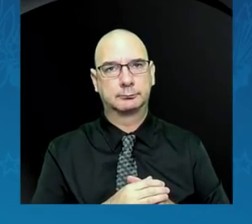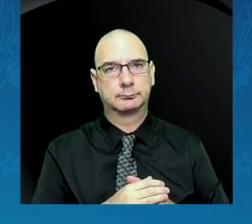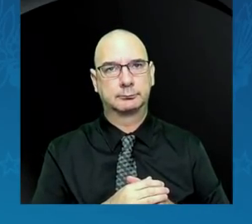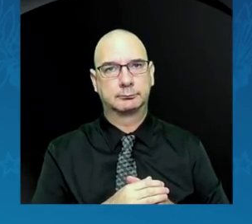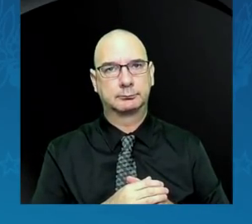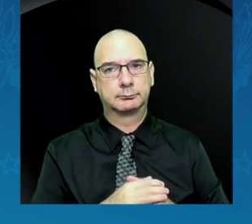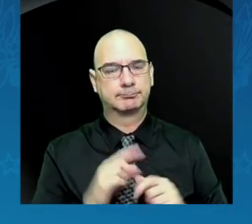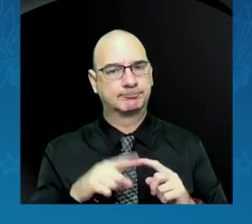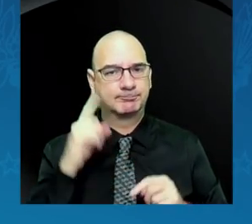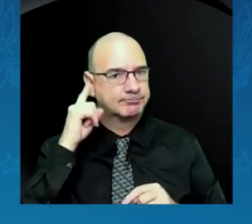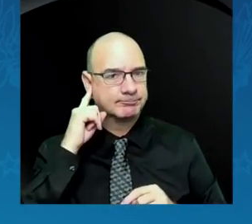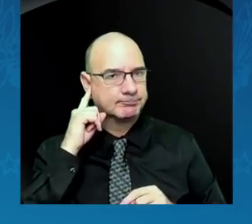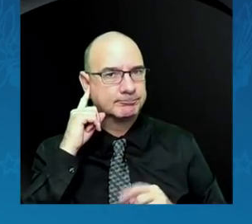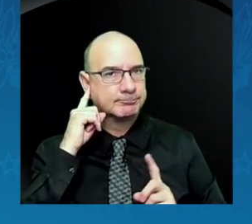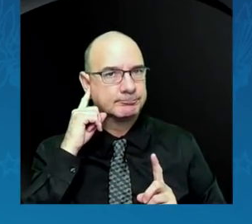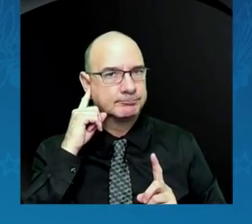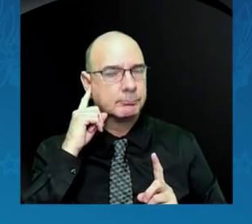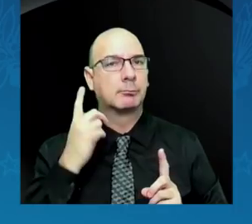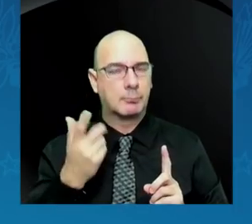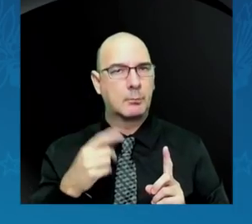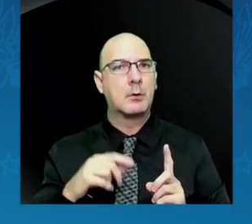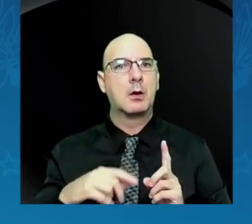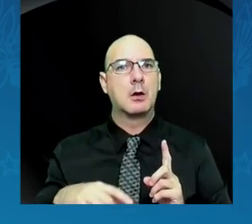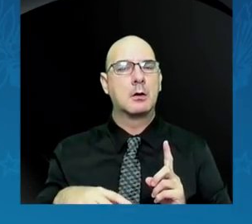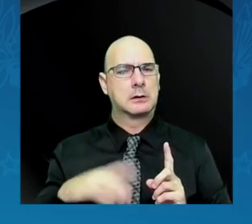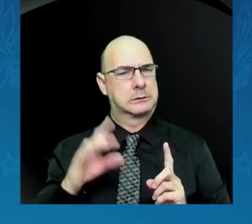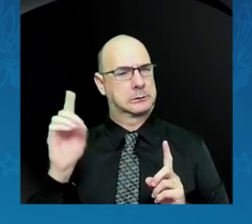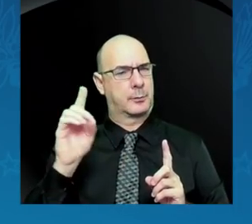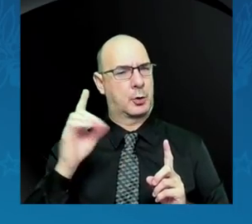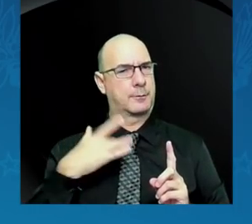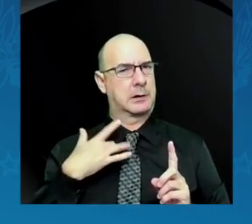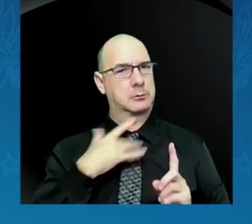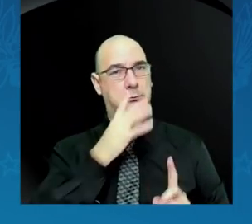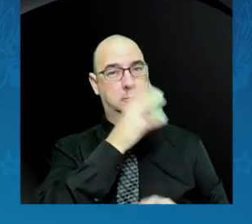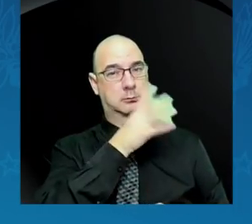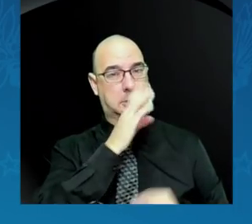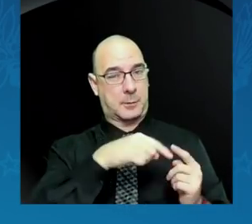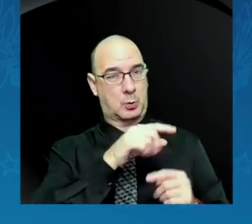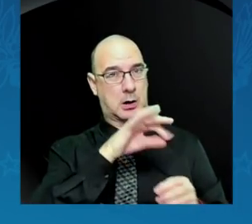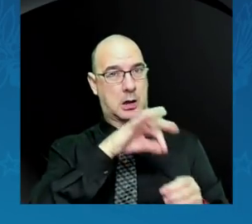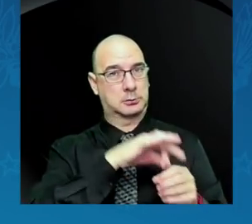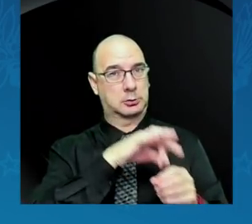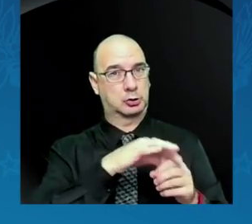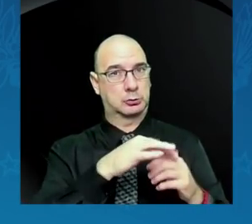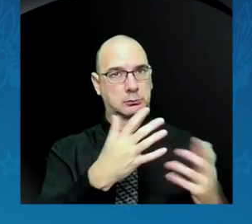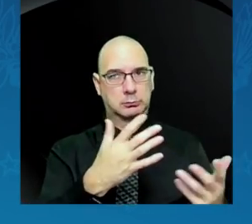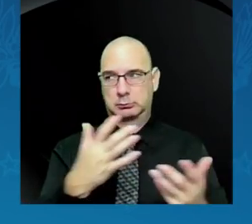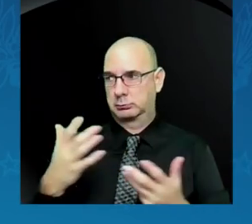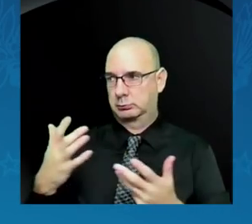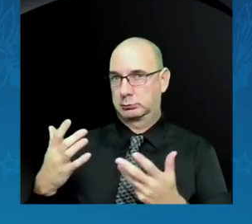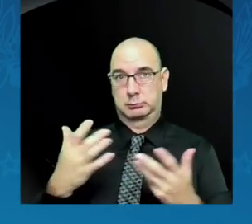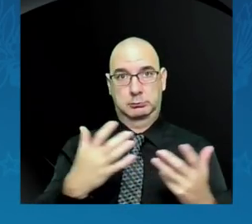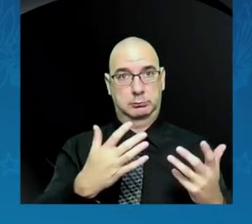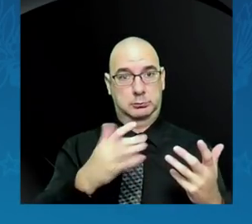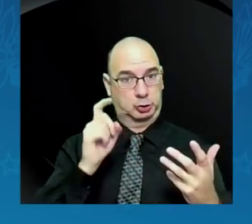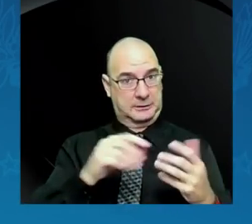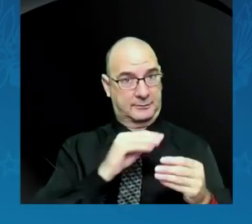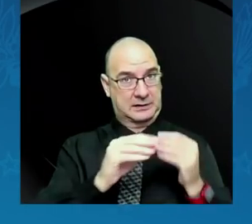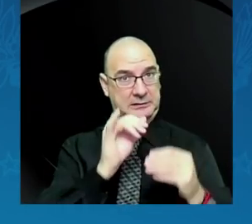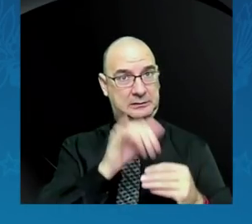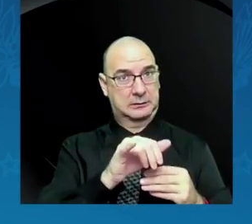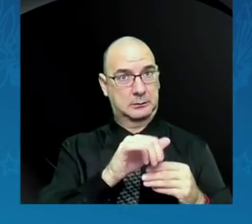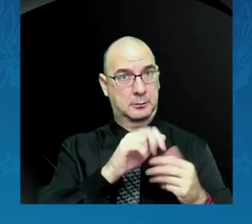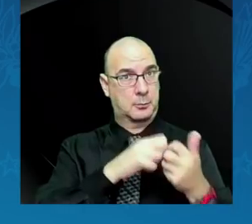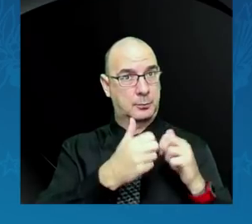of the results of this month's election? Is there a course correction needed, especially since you said what happens in Virginia will